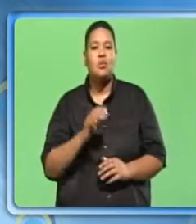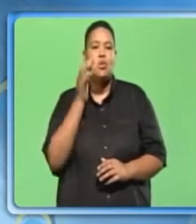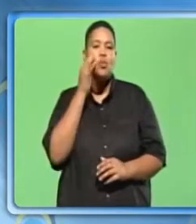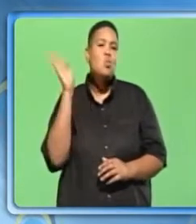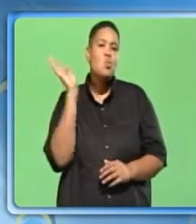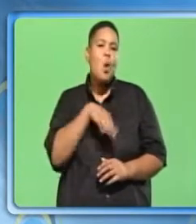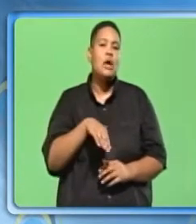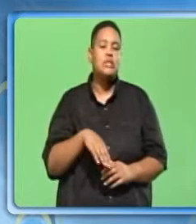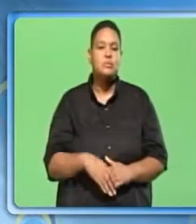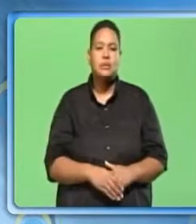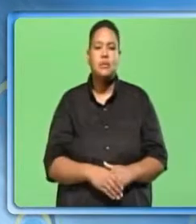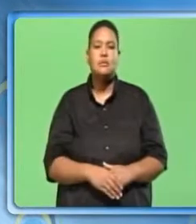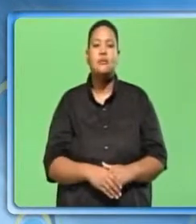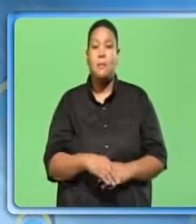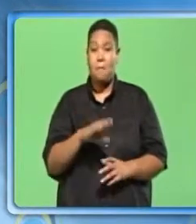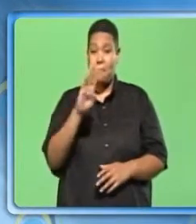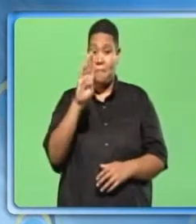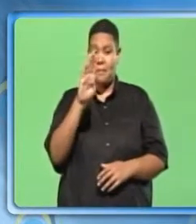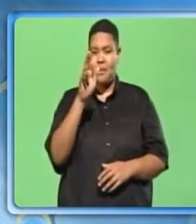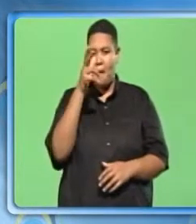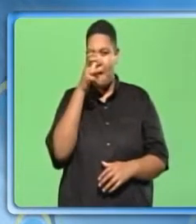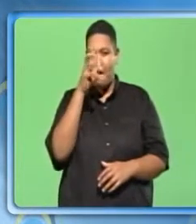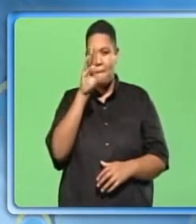wasps, beetles,